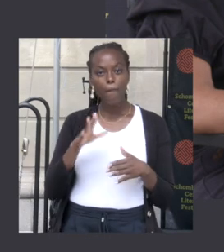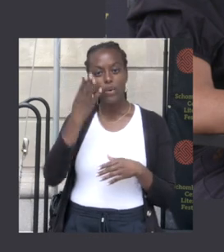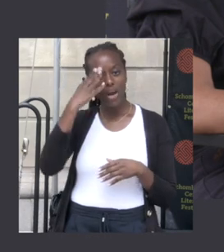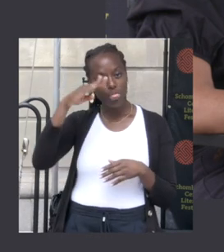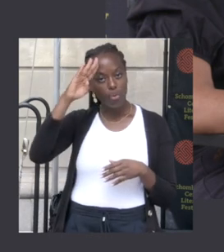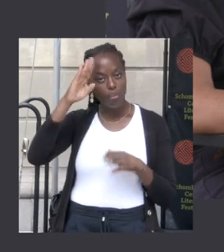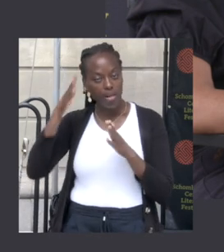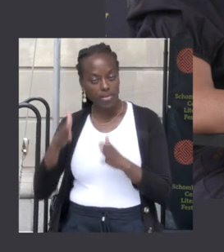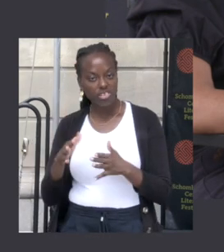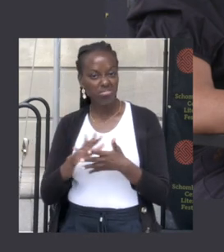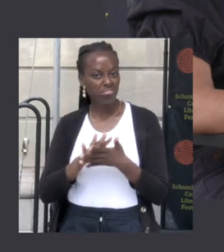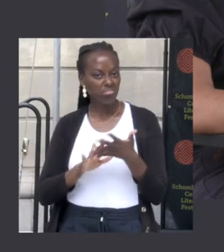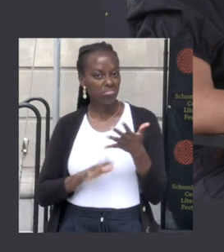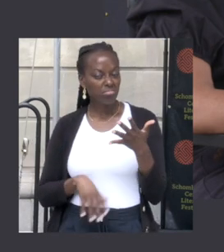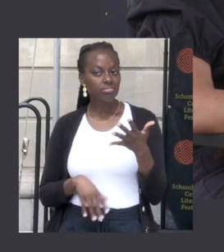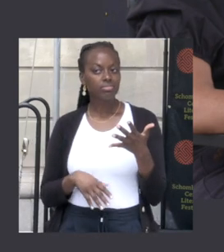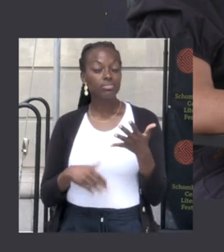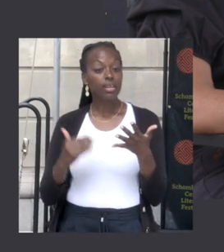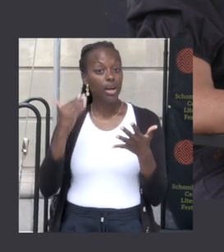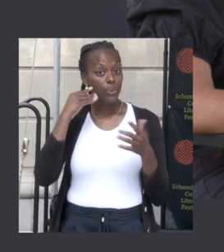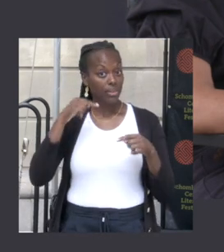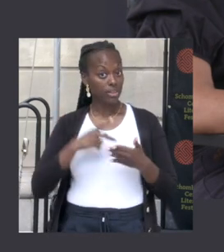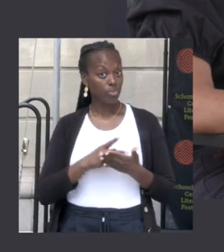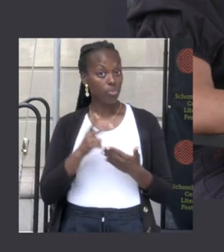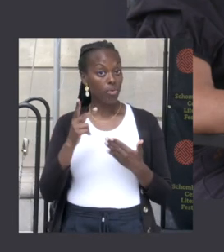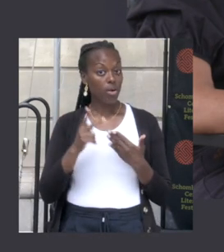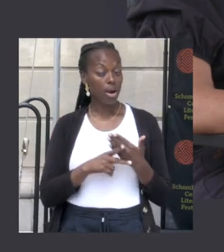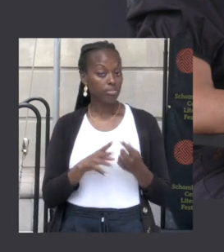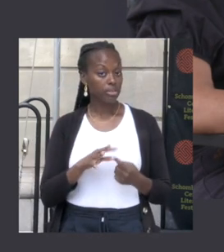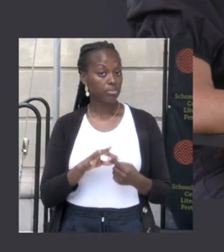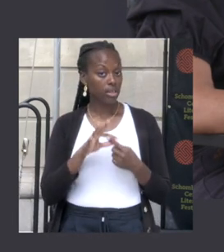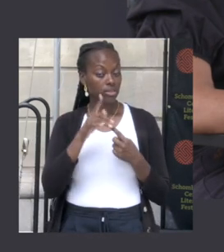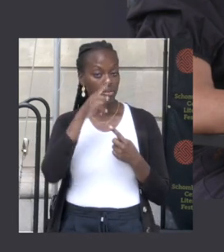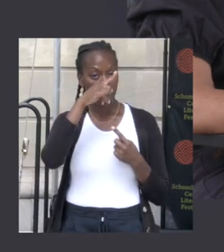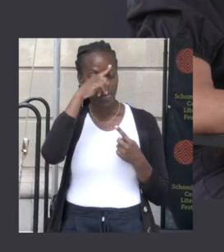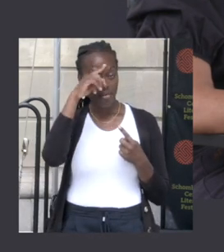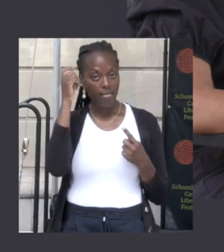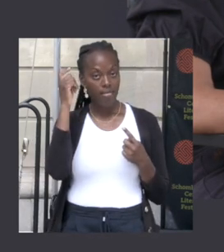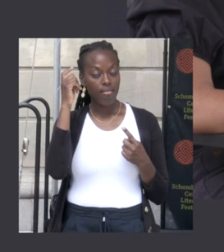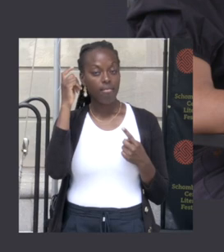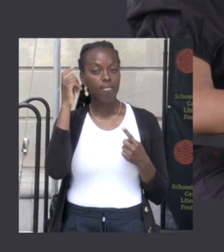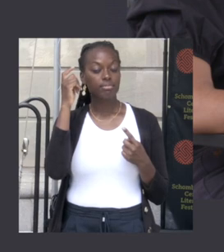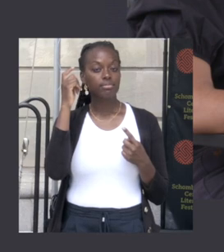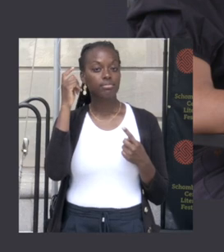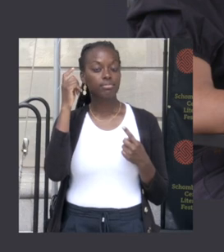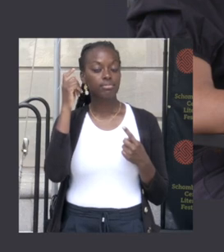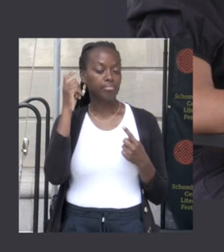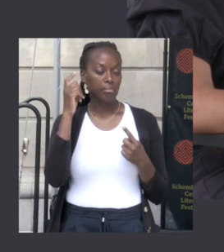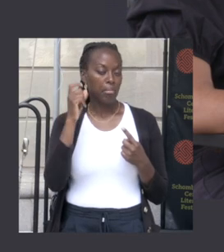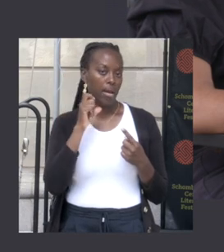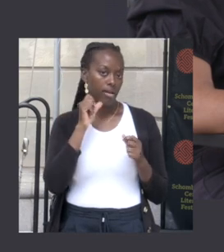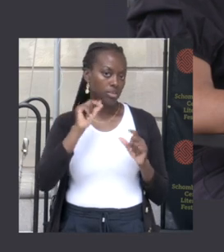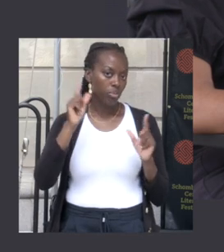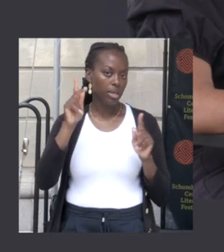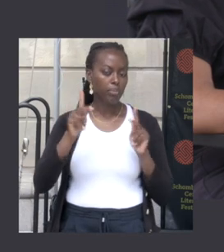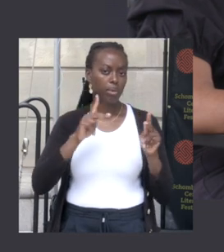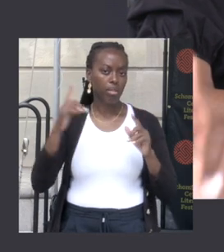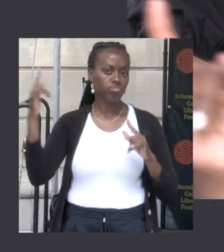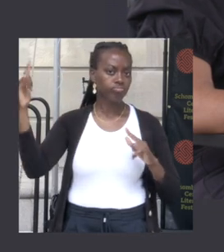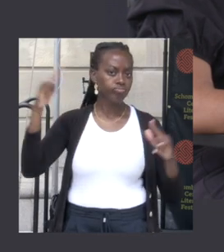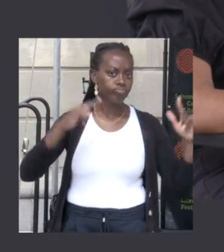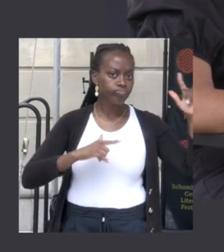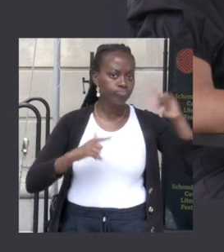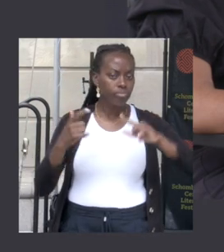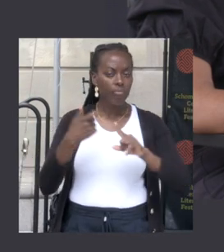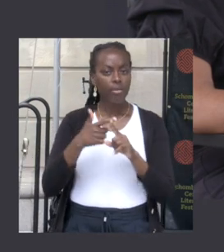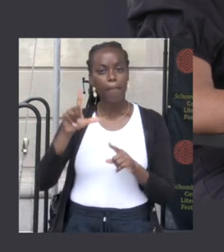thing. And I knew that this program was special because, I mean, it didn't surprise me that we had people flying, coming from LA